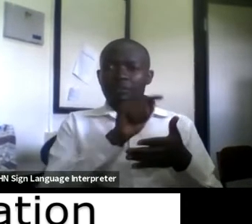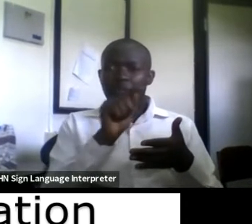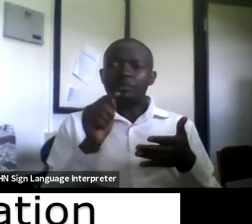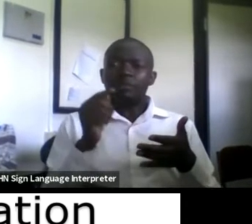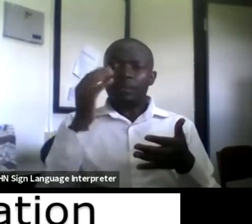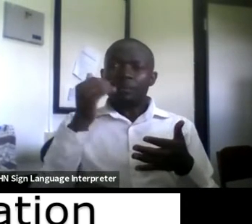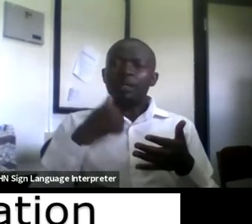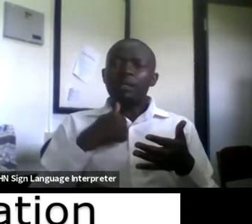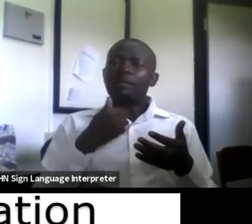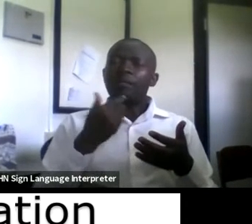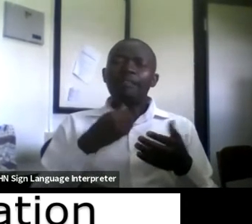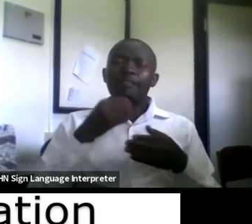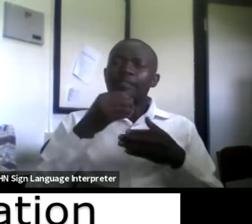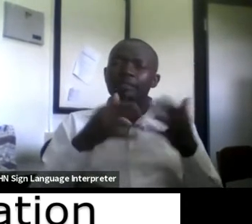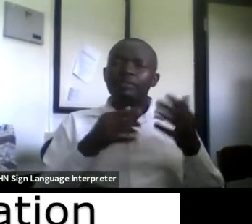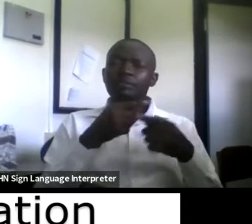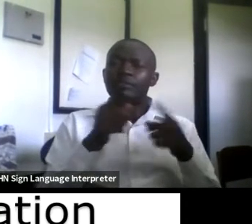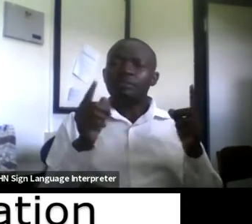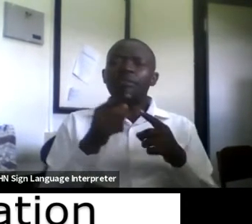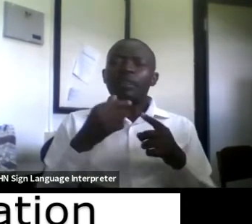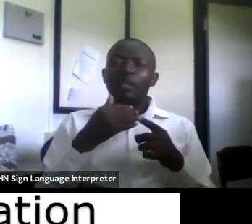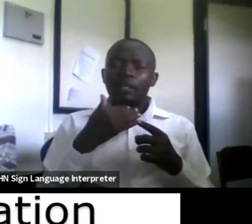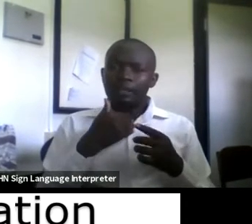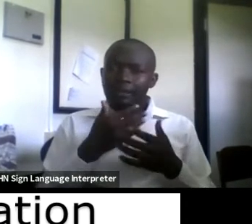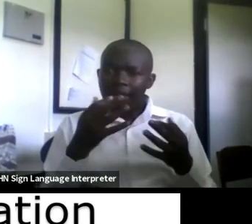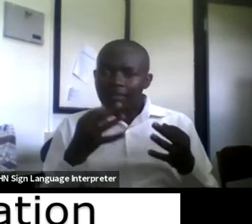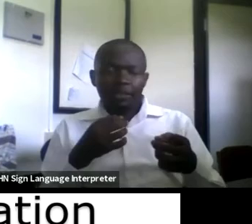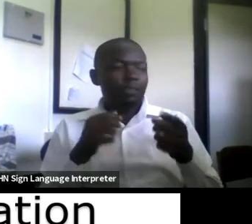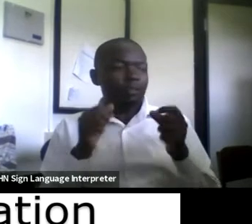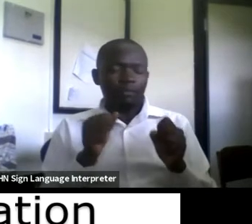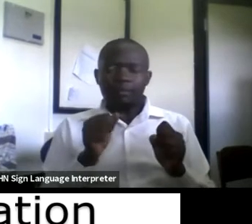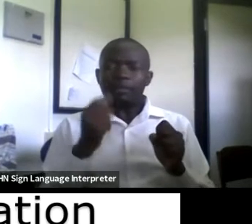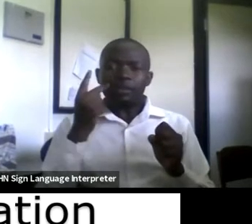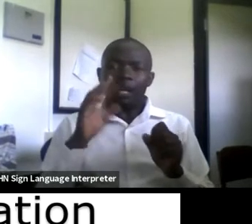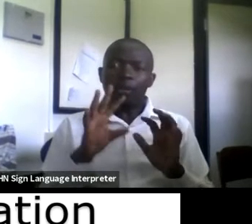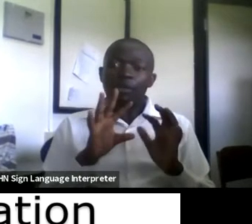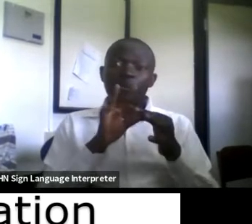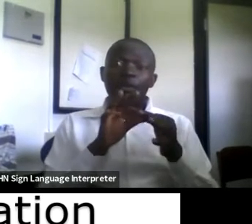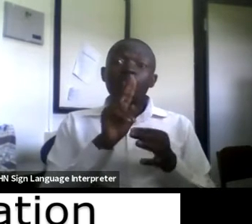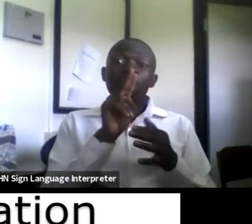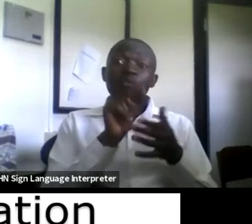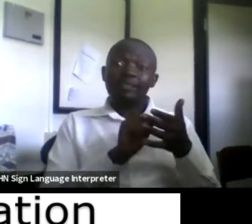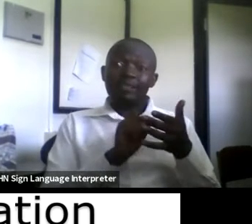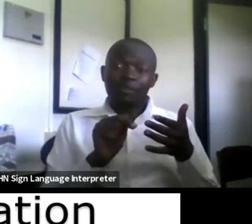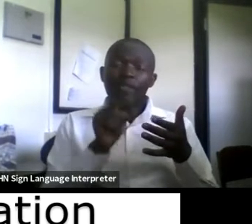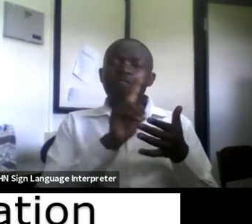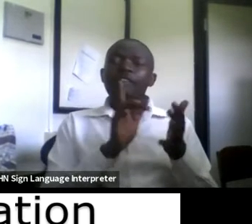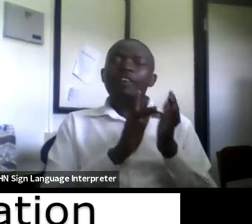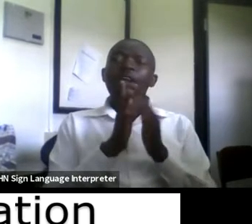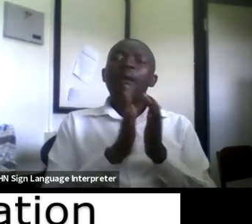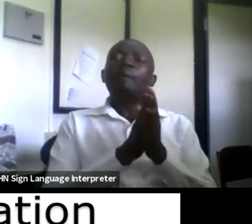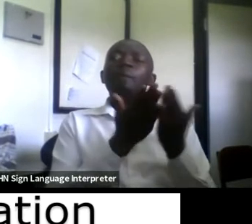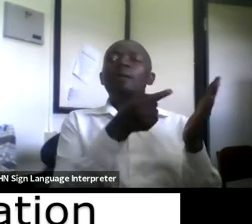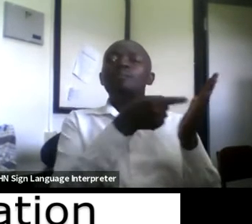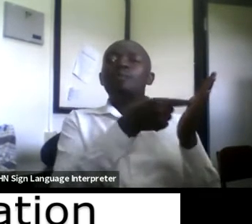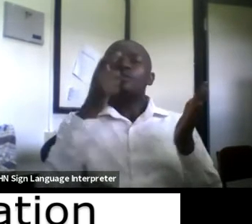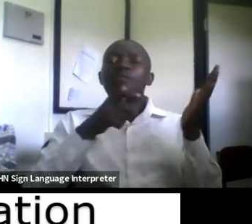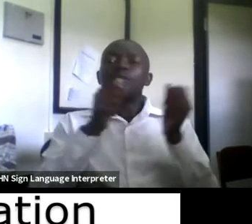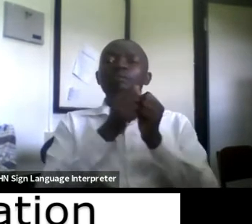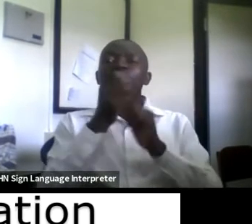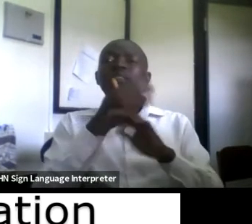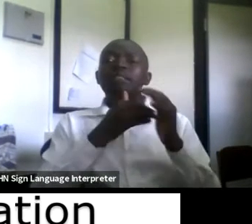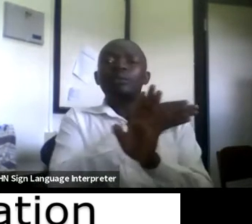certainly don't think on any of these aspects. However, UNCRPD is the Bible for the people for the last, since 2006.